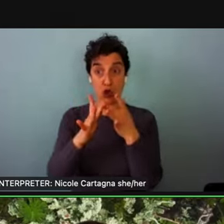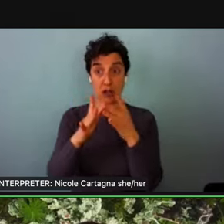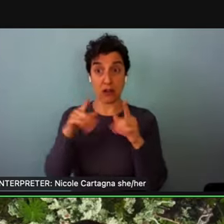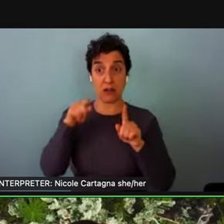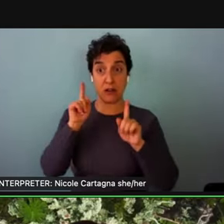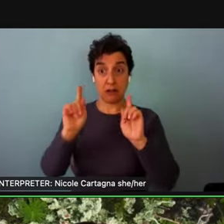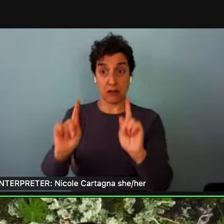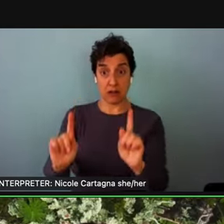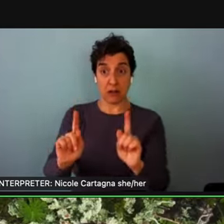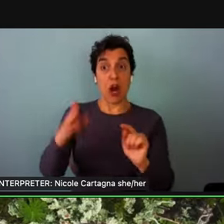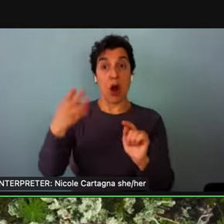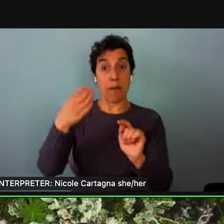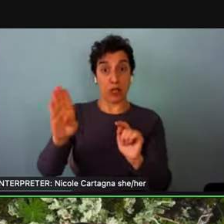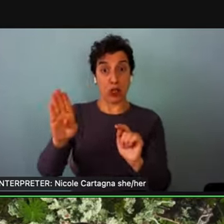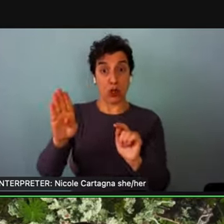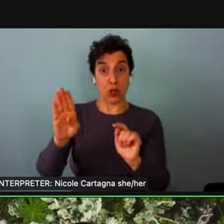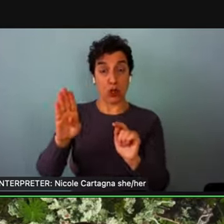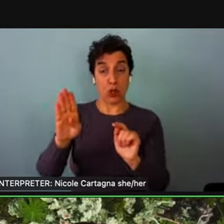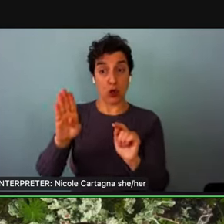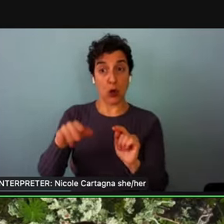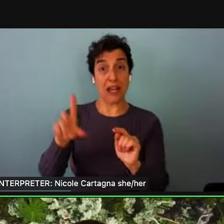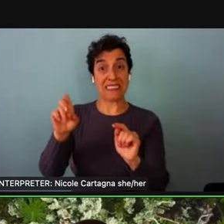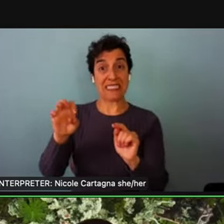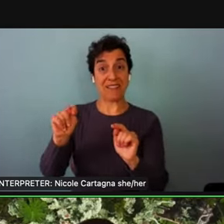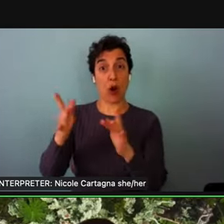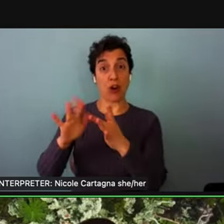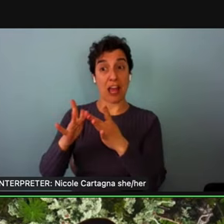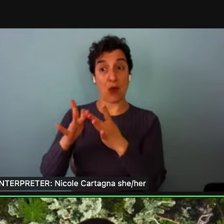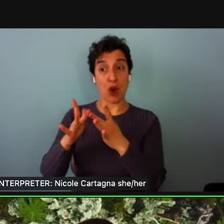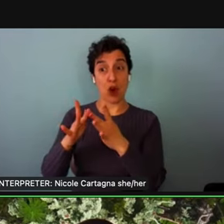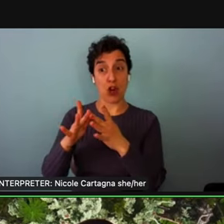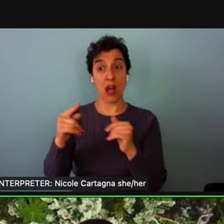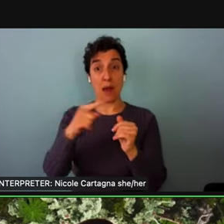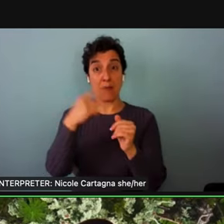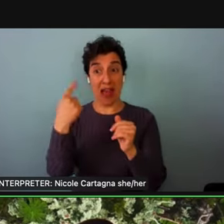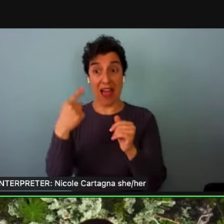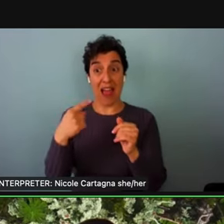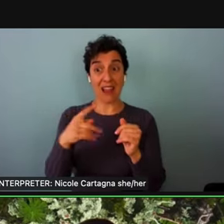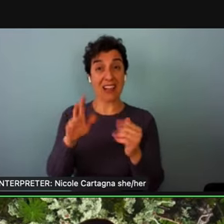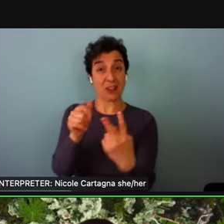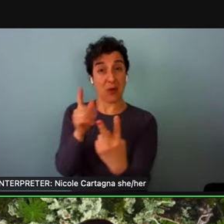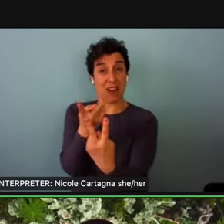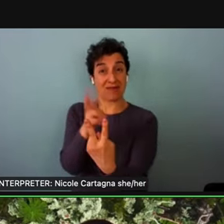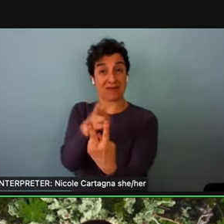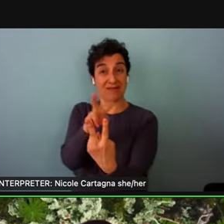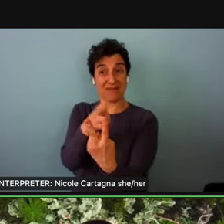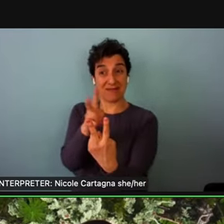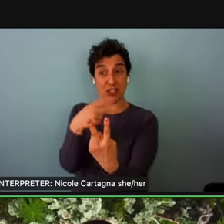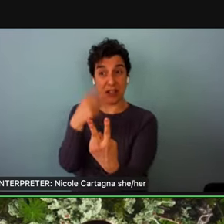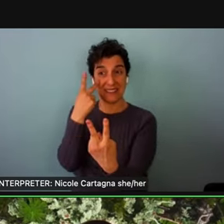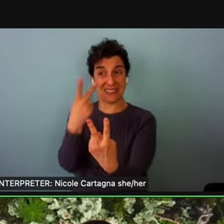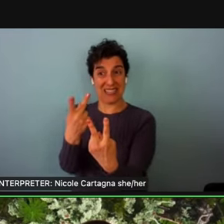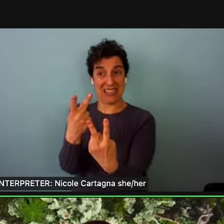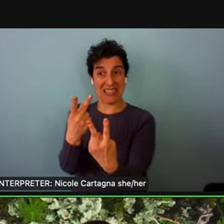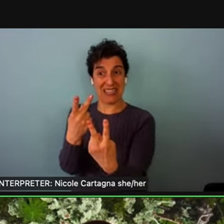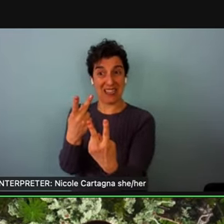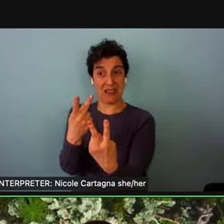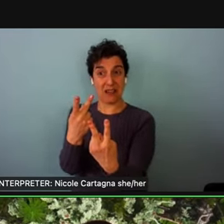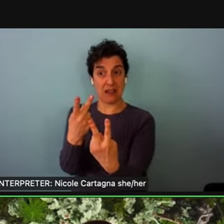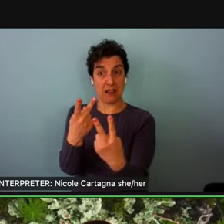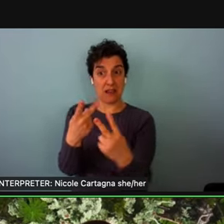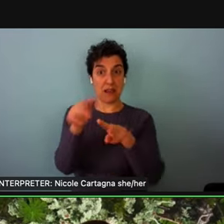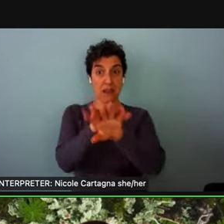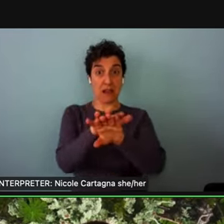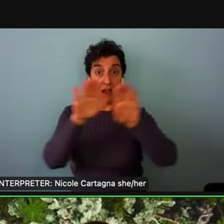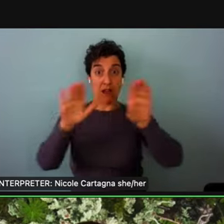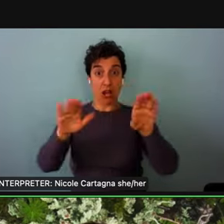network in blue and the default network B in black. So if I go back and forth between the two slides, you can see that all I did is to take